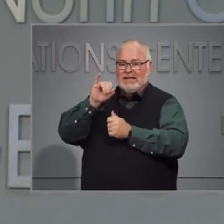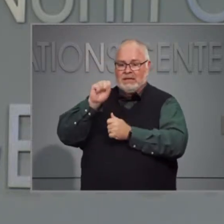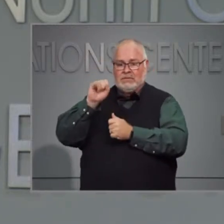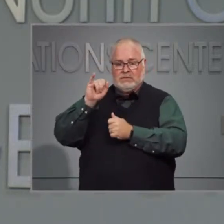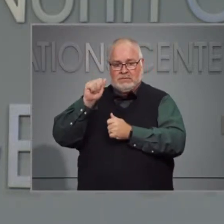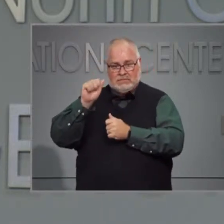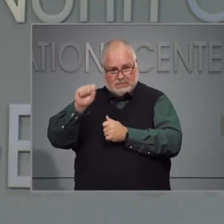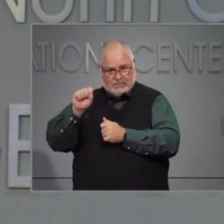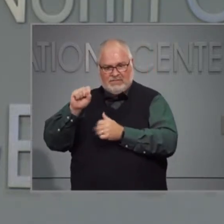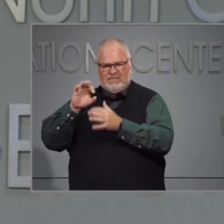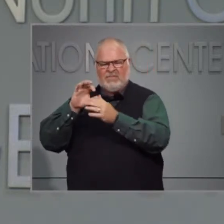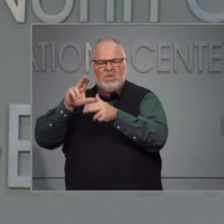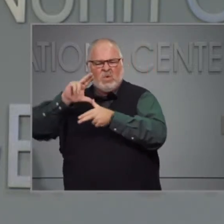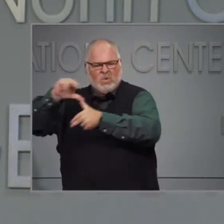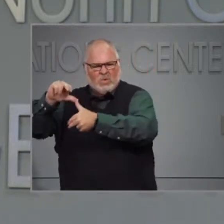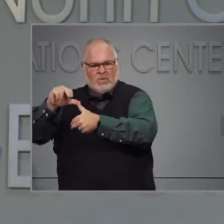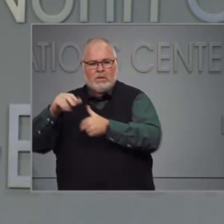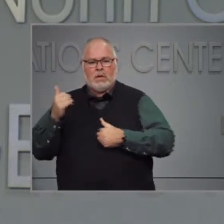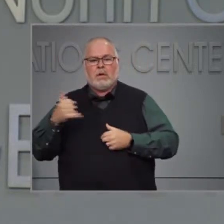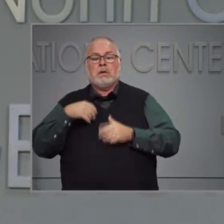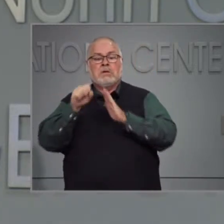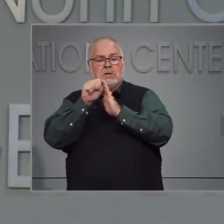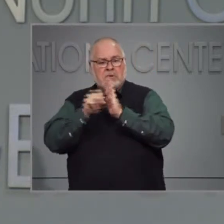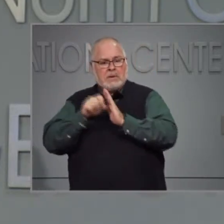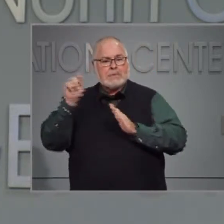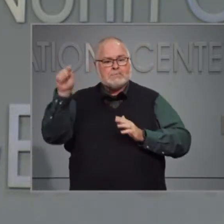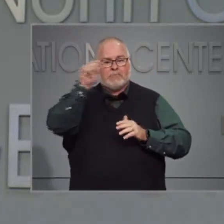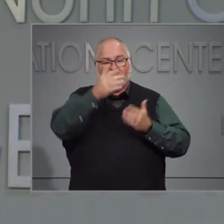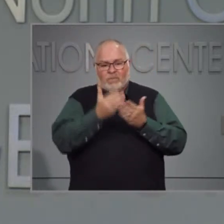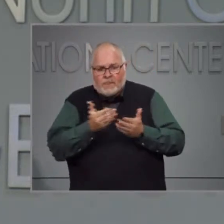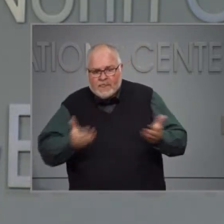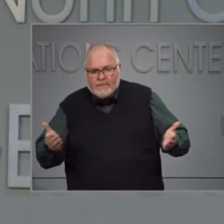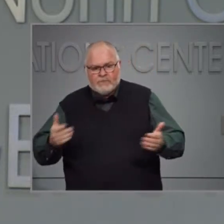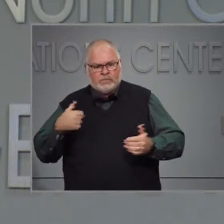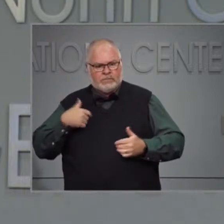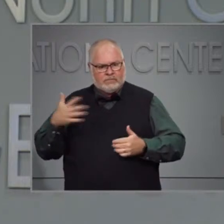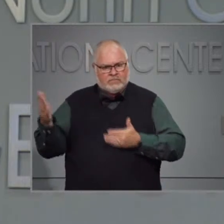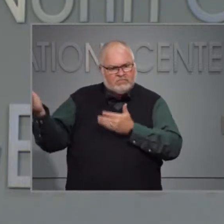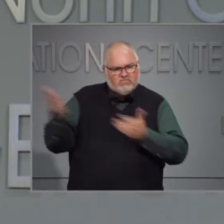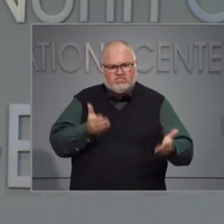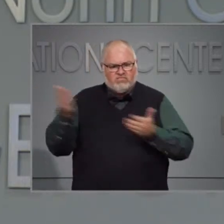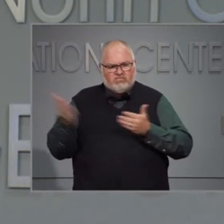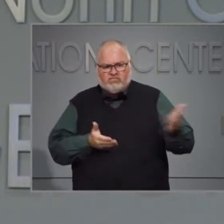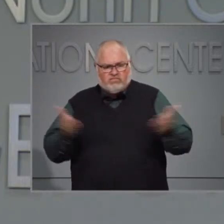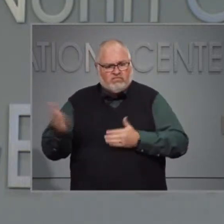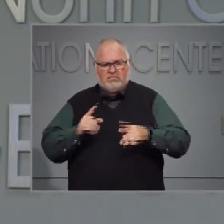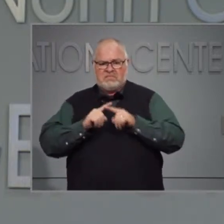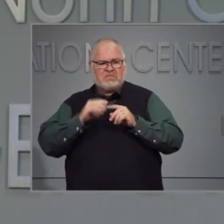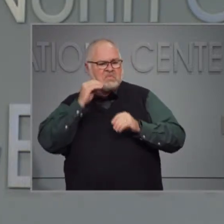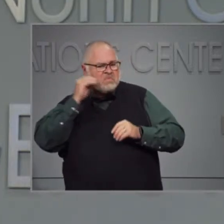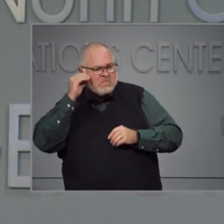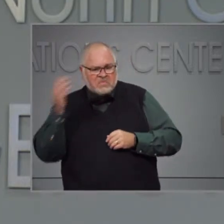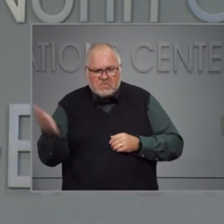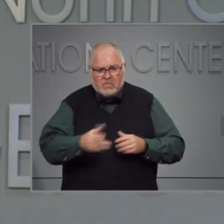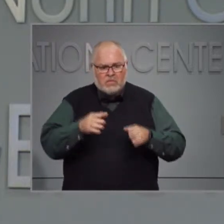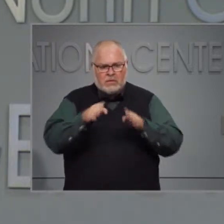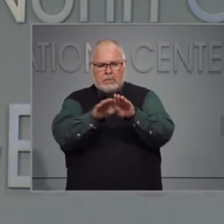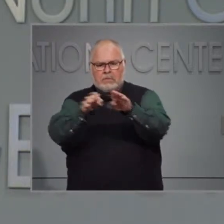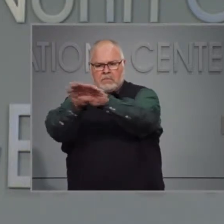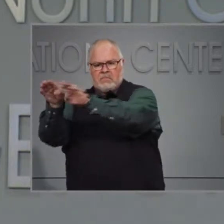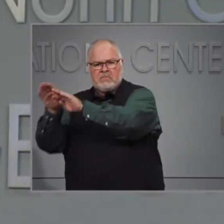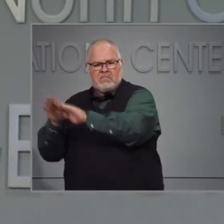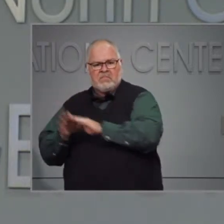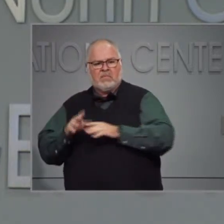activation. Most state resources have been demobilized following the hurricane's landfall in southeastern